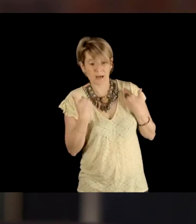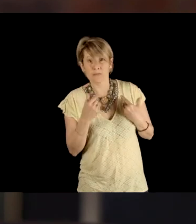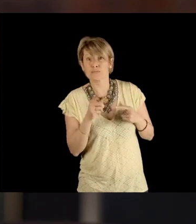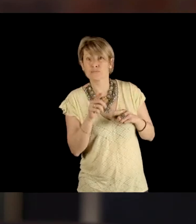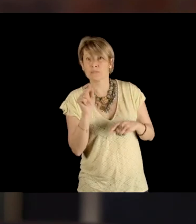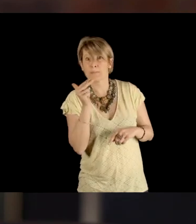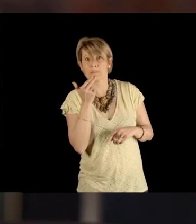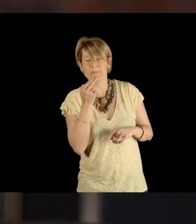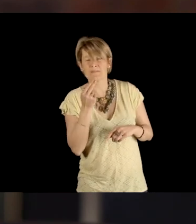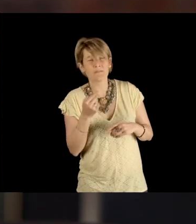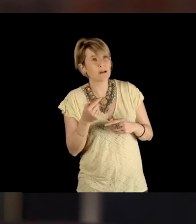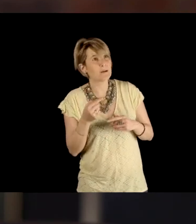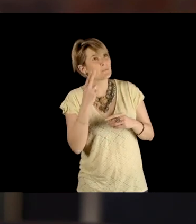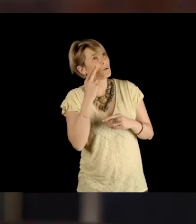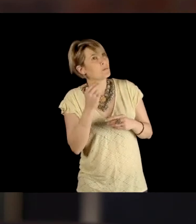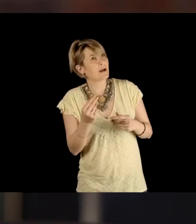What is it that has